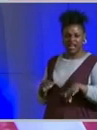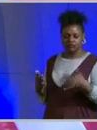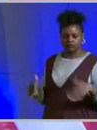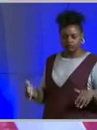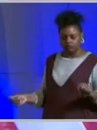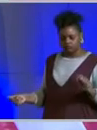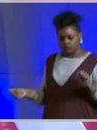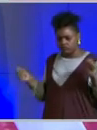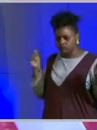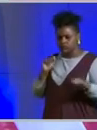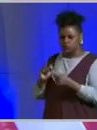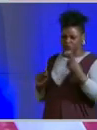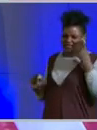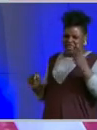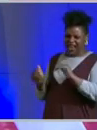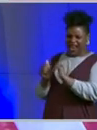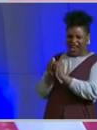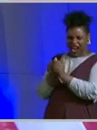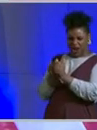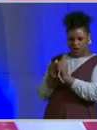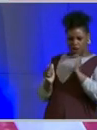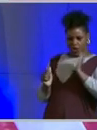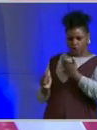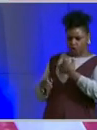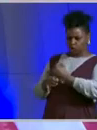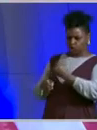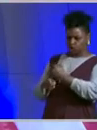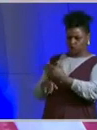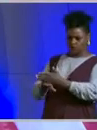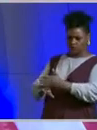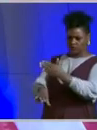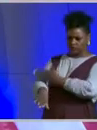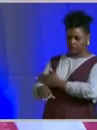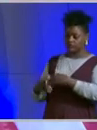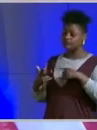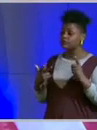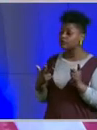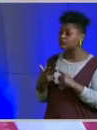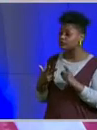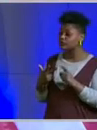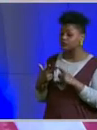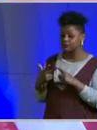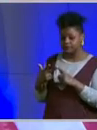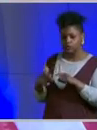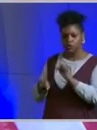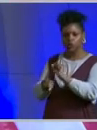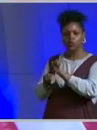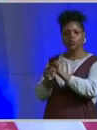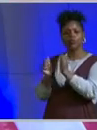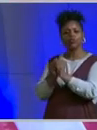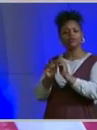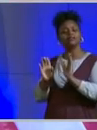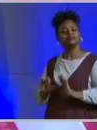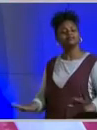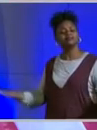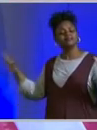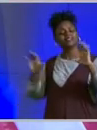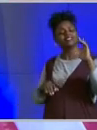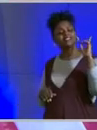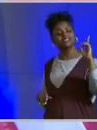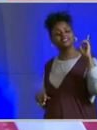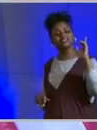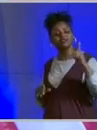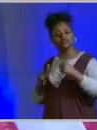institution. And then I think the third was being able to work with the entire span of the district to